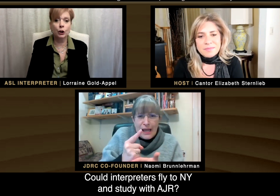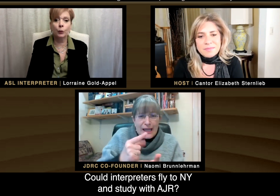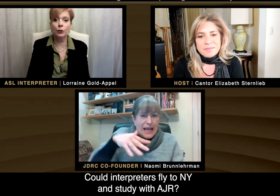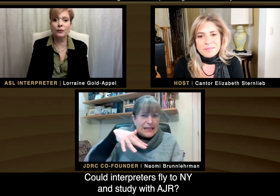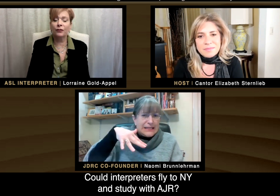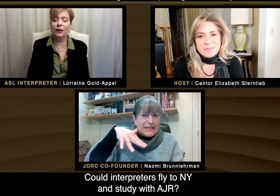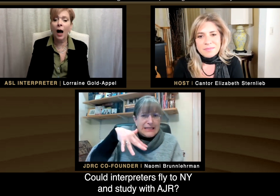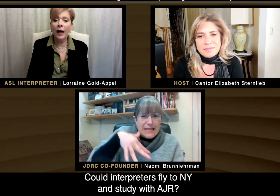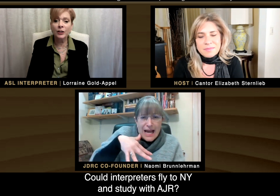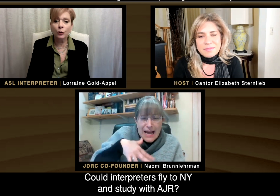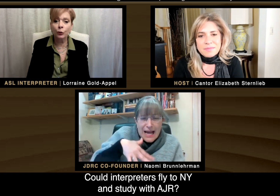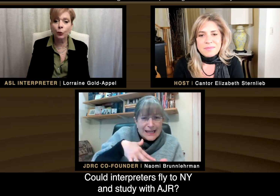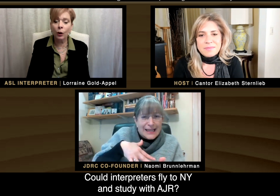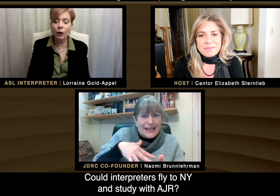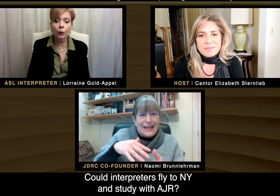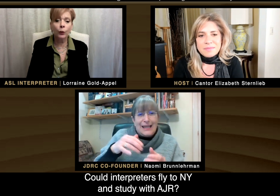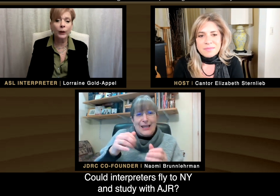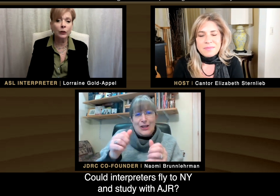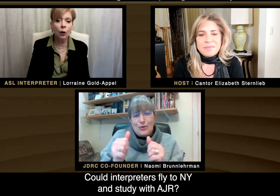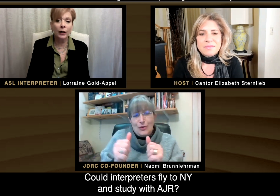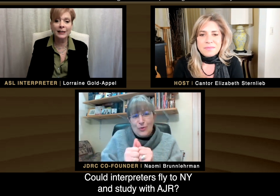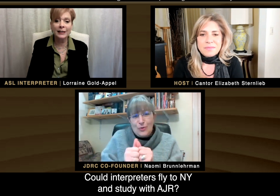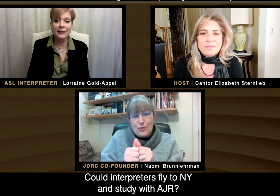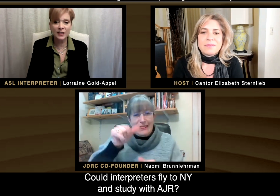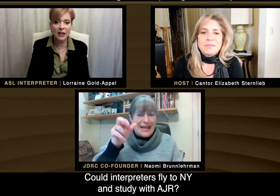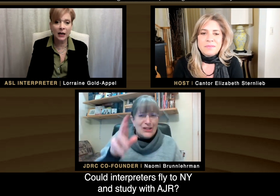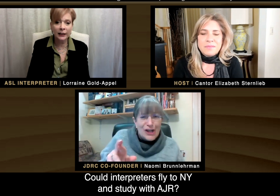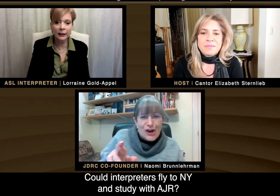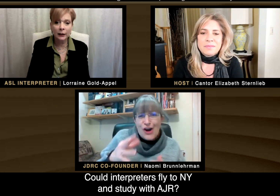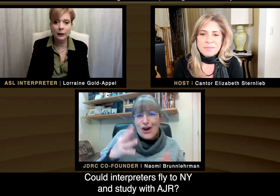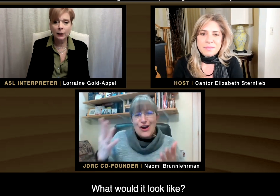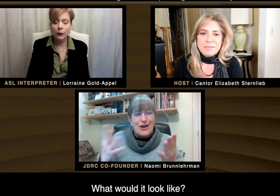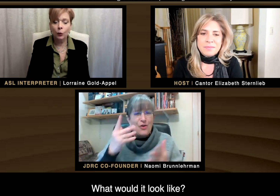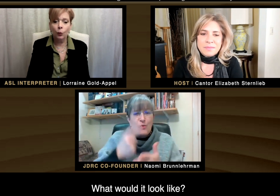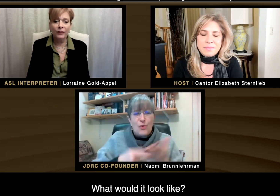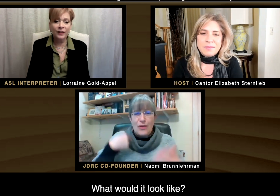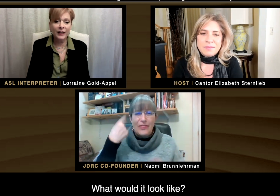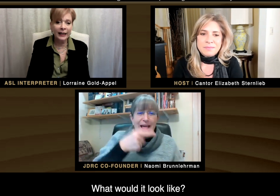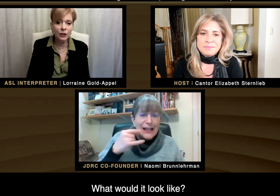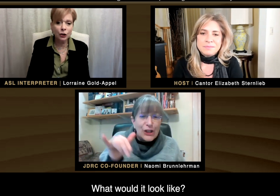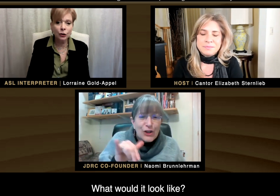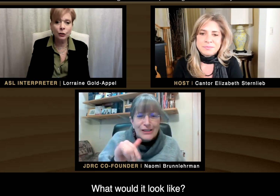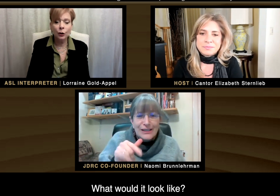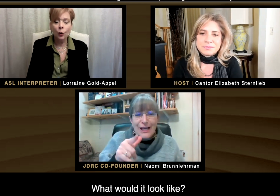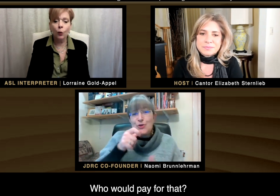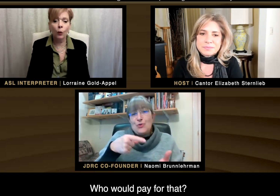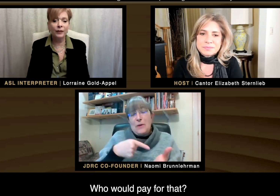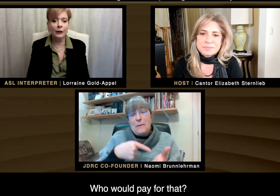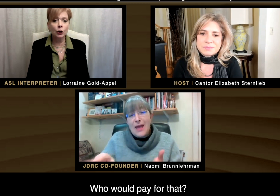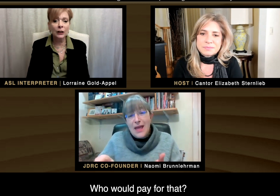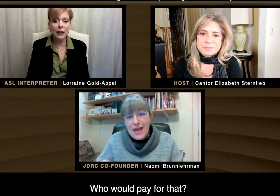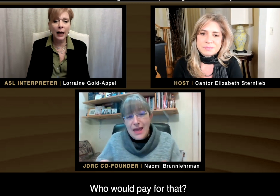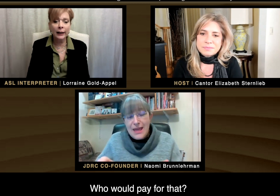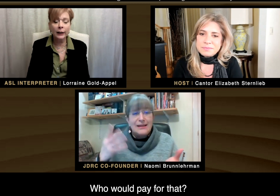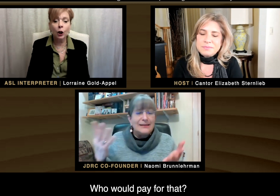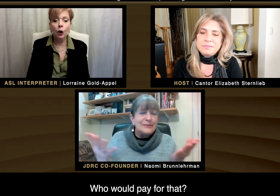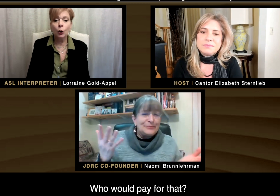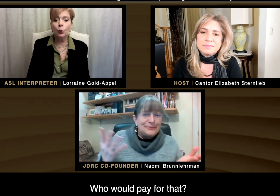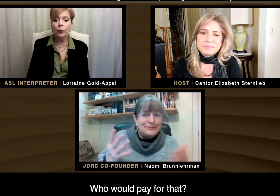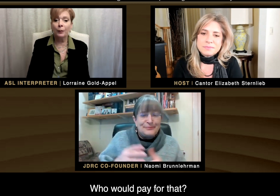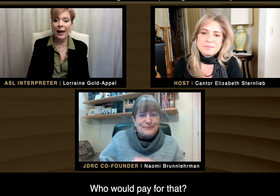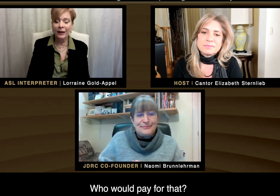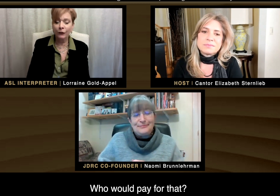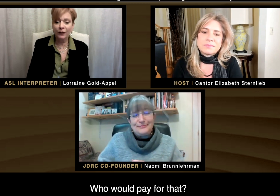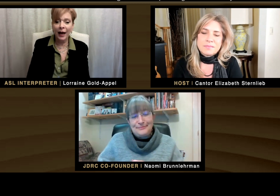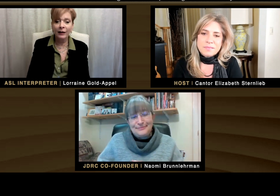Could interpreters fly to New York for a week-long intensive study with the cantor? What would that look like?